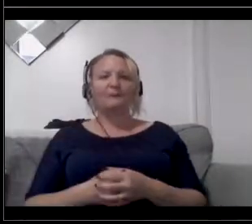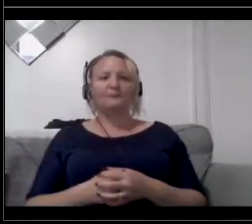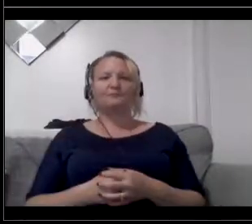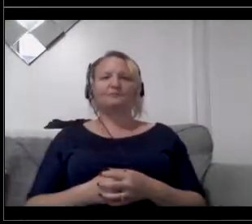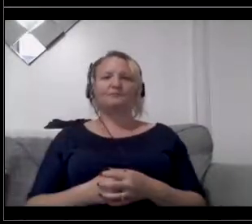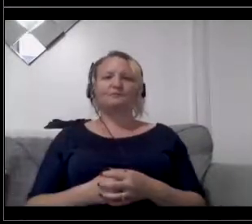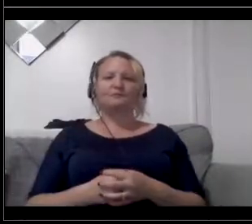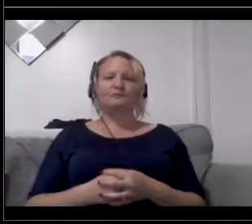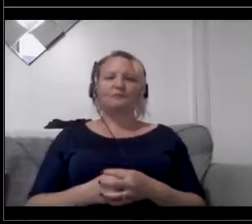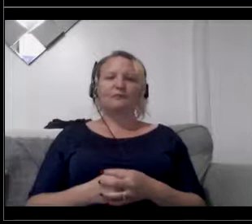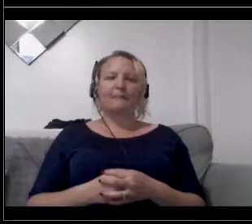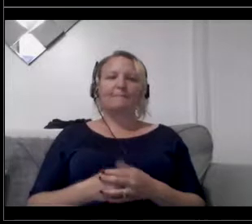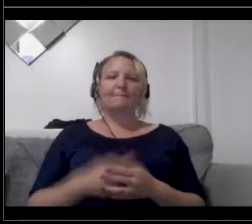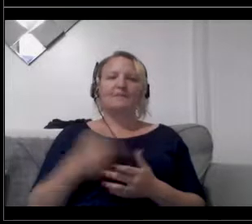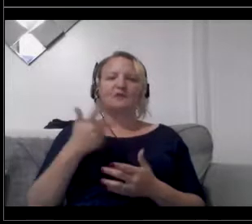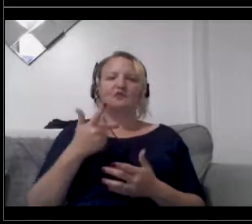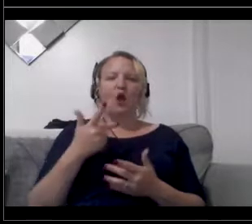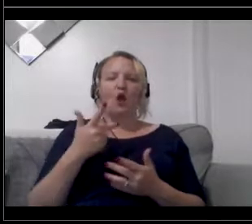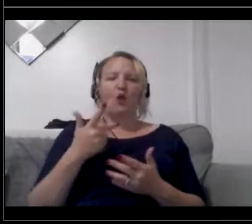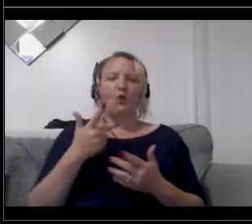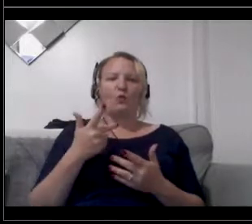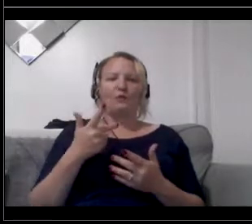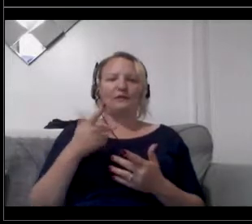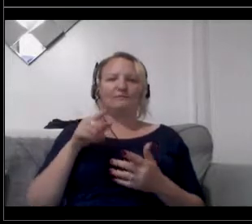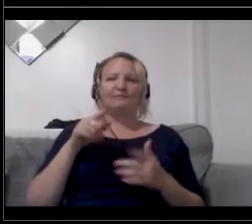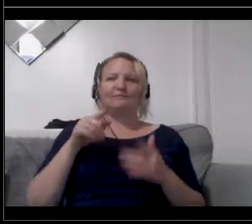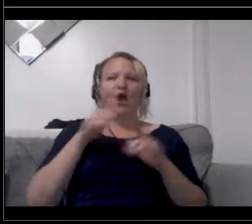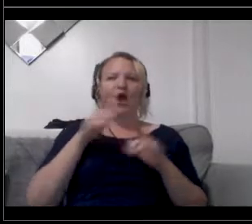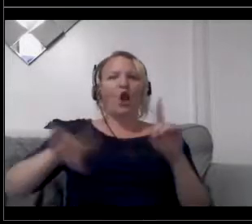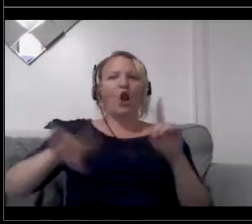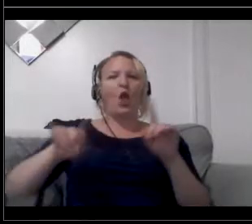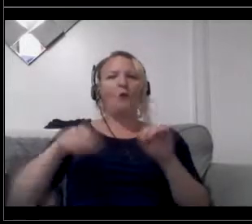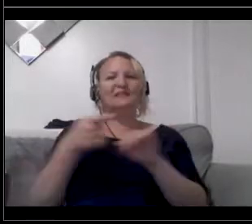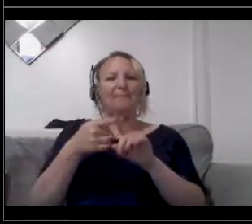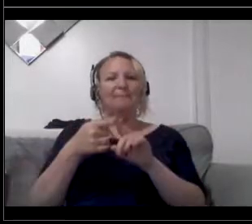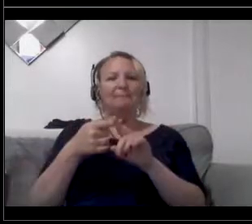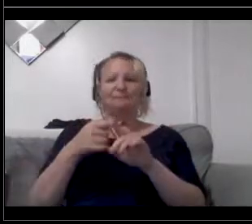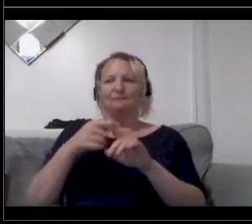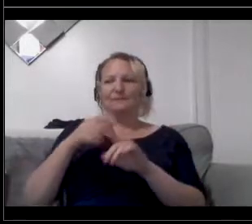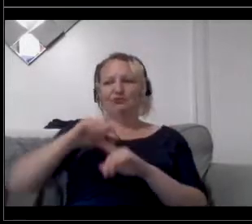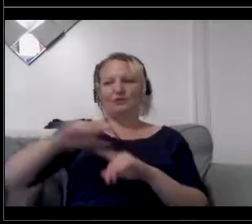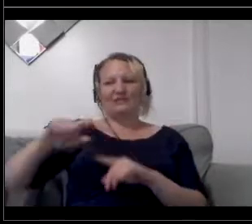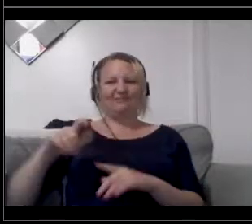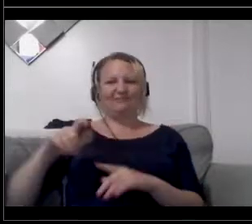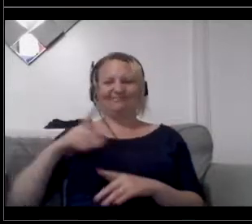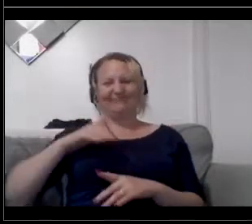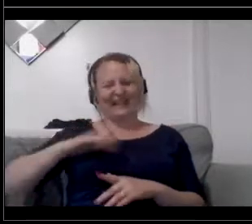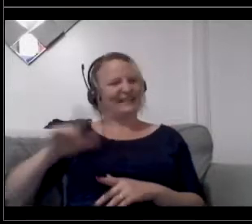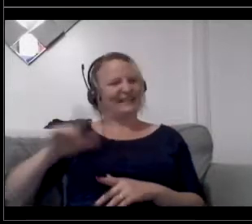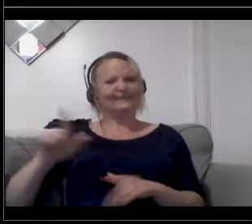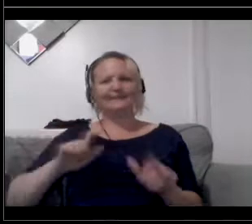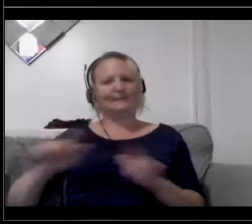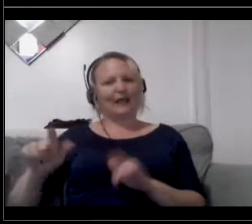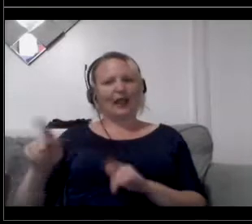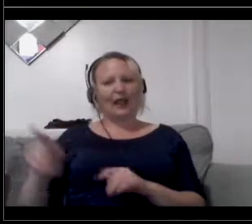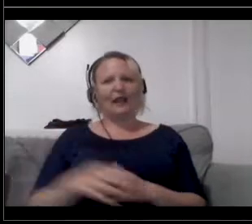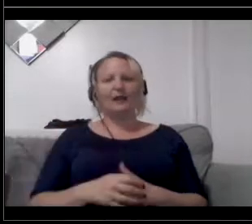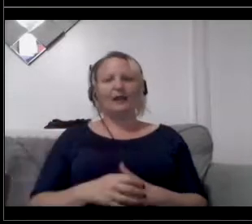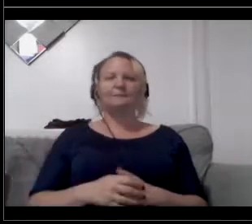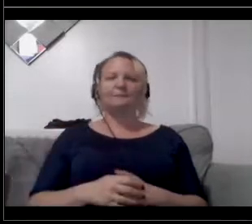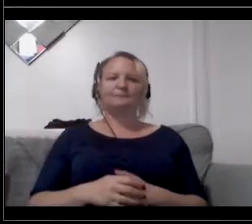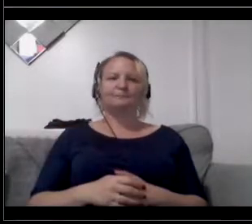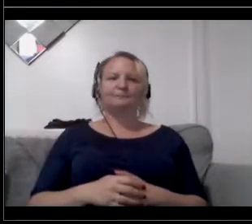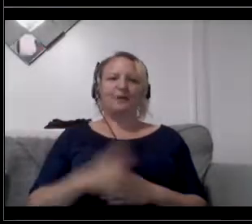believe Lower Thames Crossing is still very much needed. And I think there is some information about Dartford's busiest